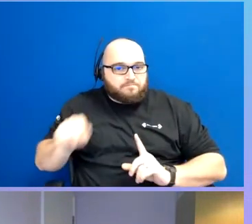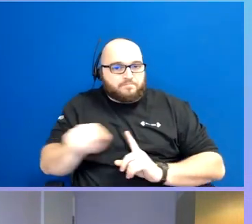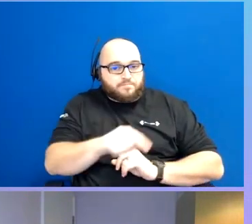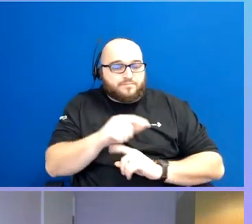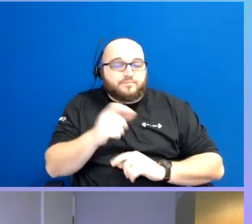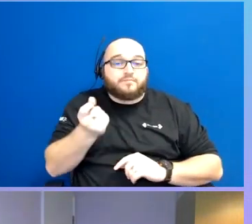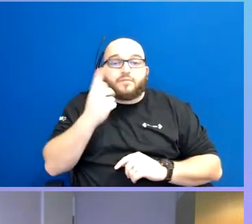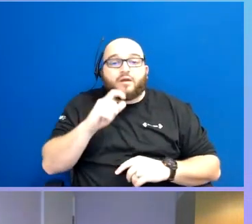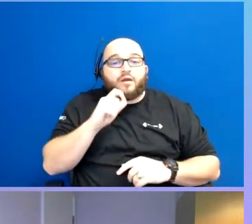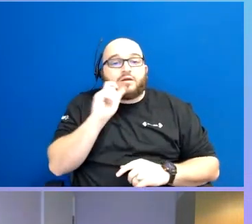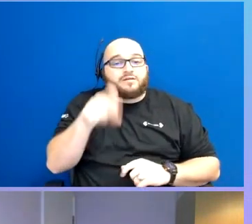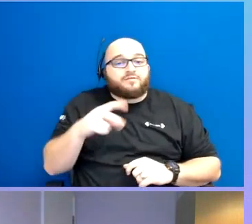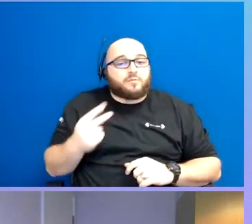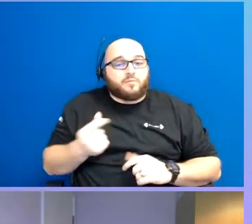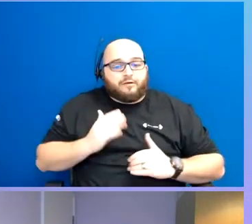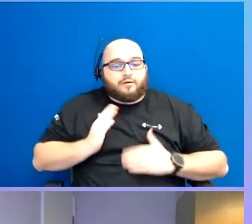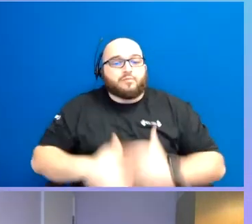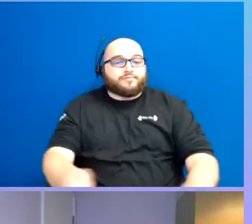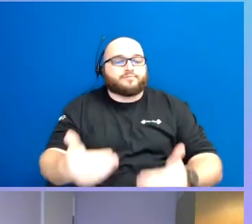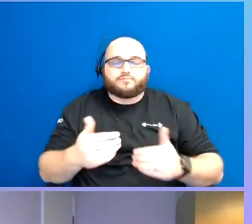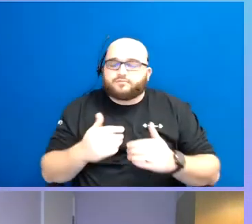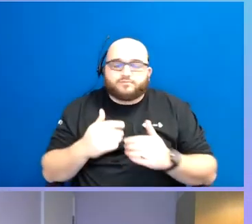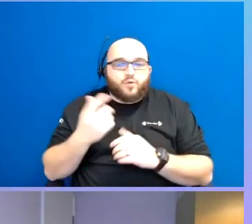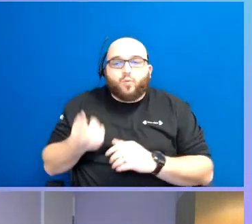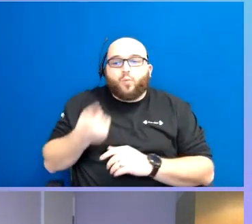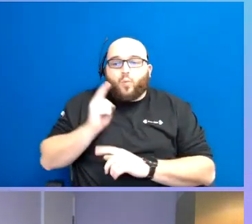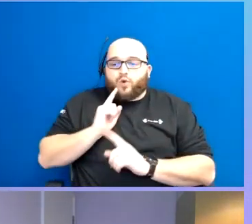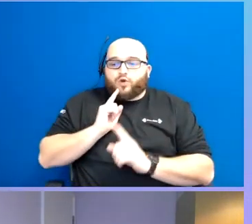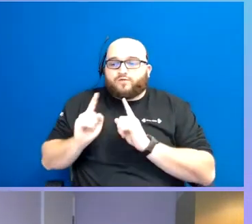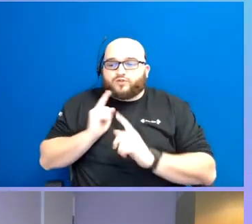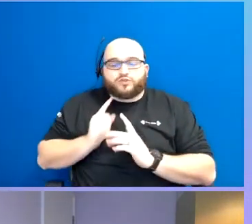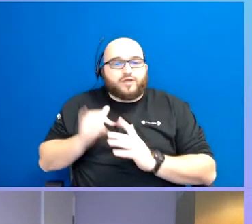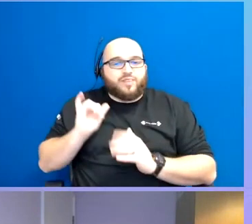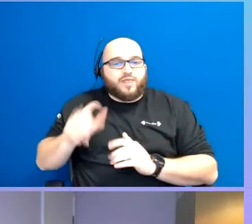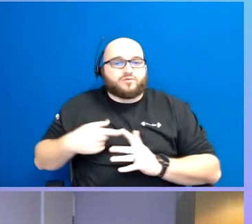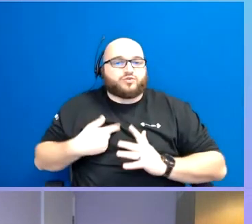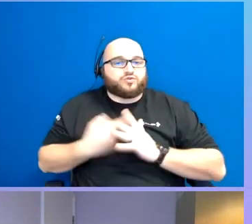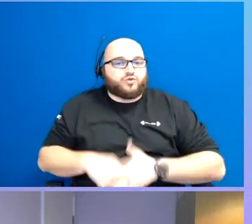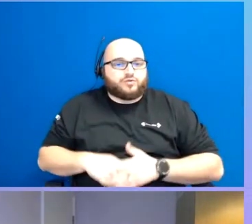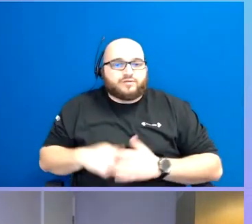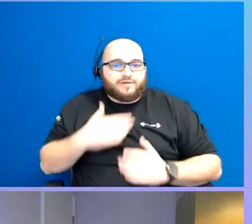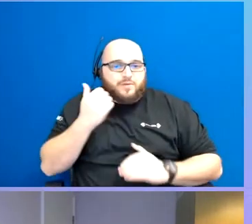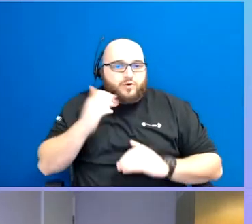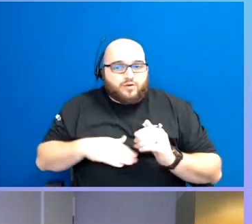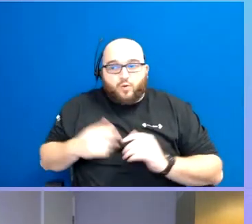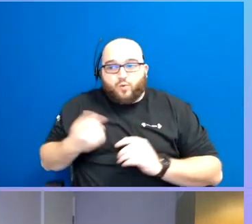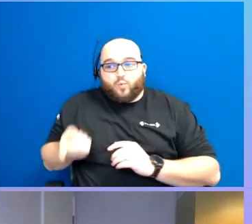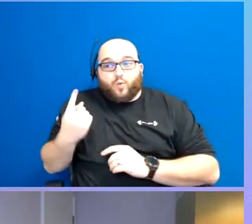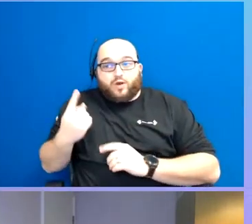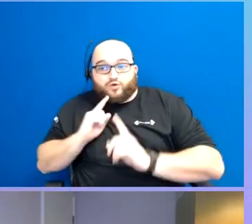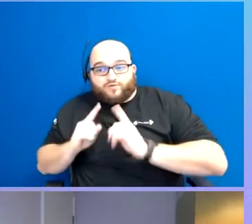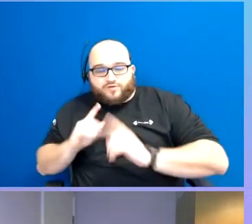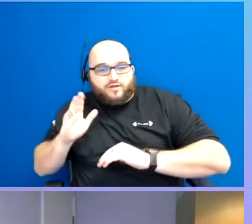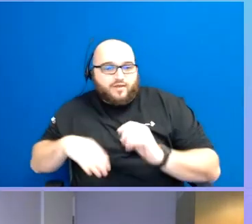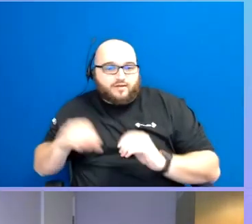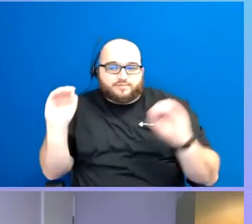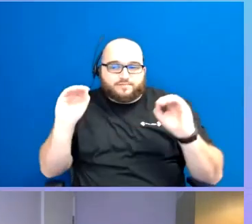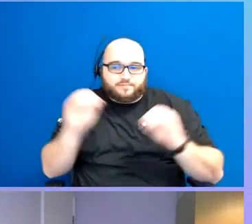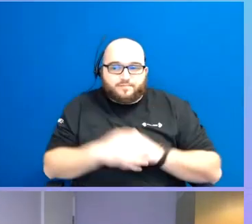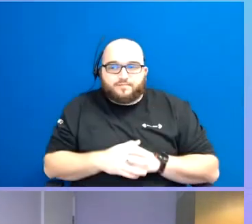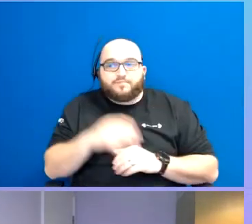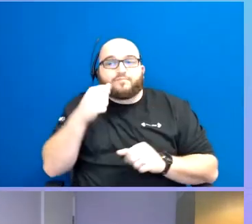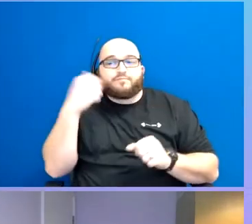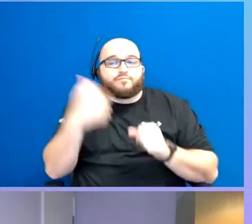slowly. One conversation with one user is far better than none at all. Remember that if one part of